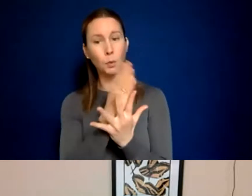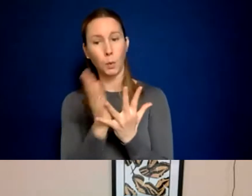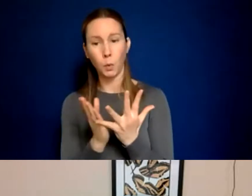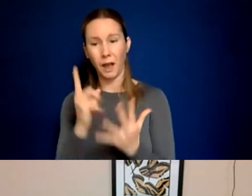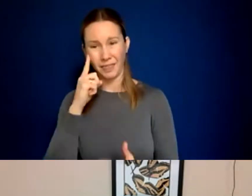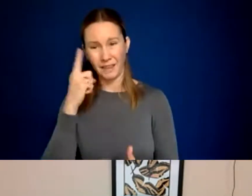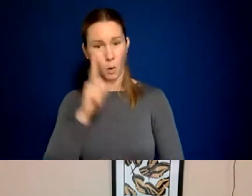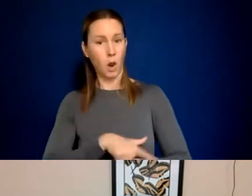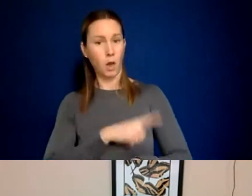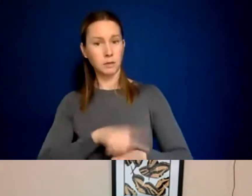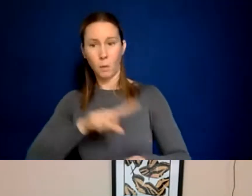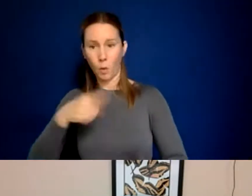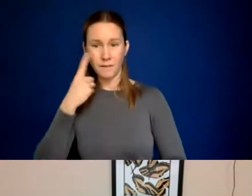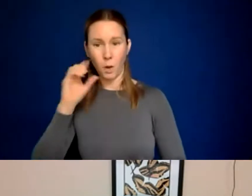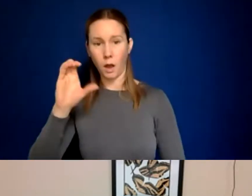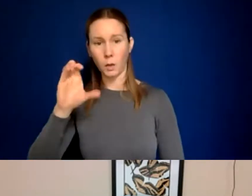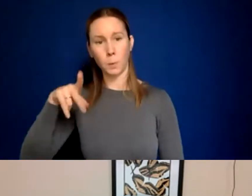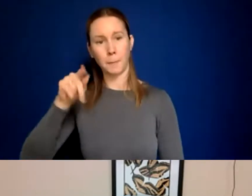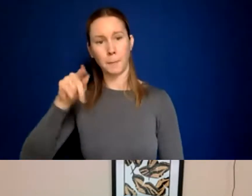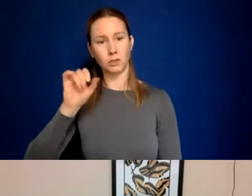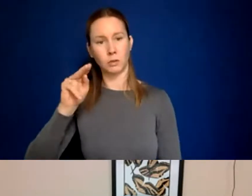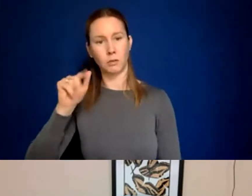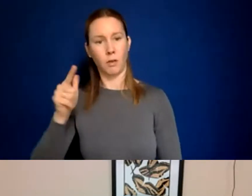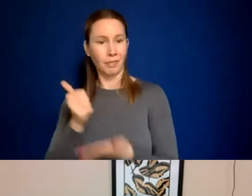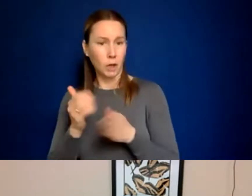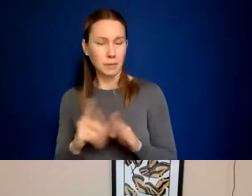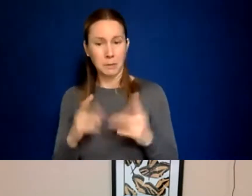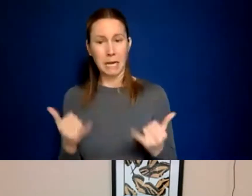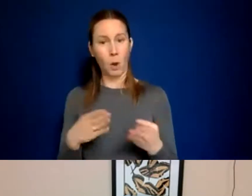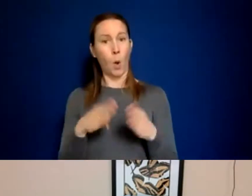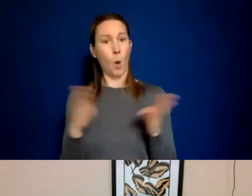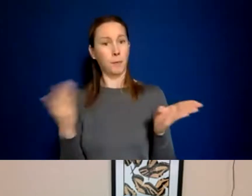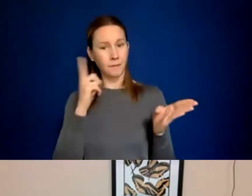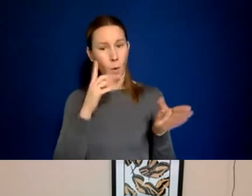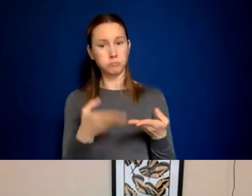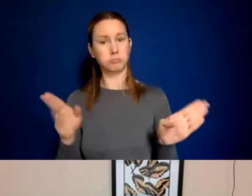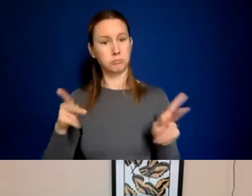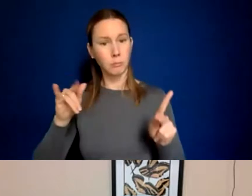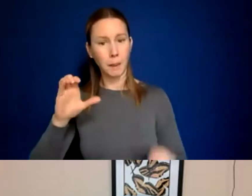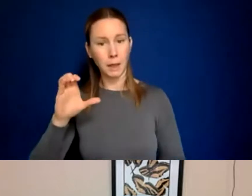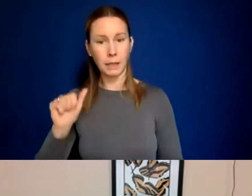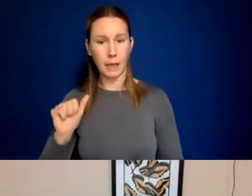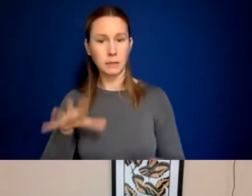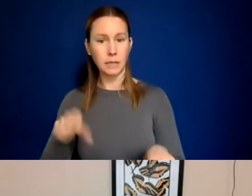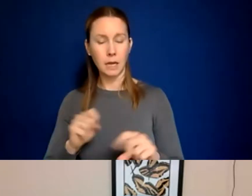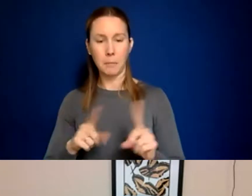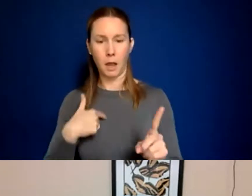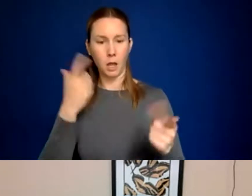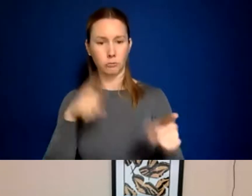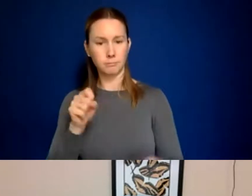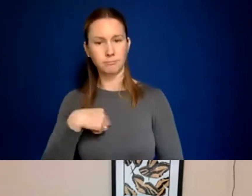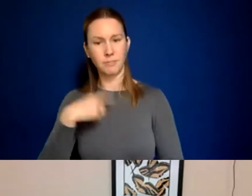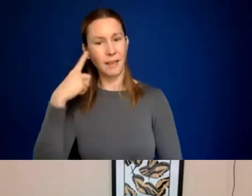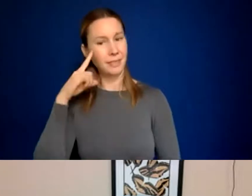for occupational therapists, but I'm not sure if they've opened it up now to kind of the general public or other providers. But I agree. I think it seems, as far